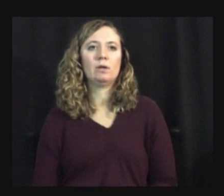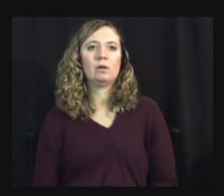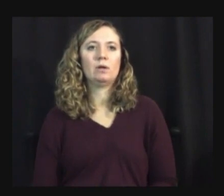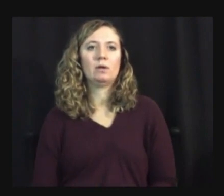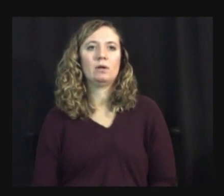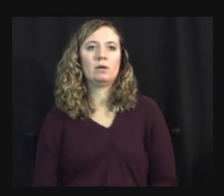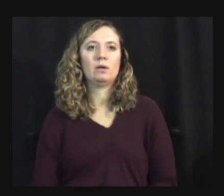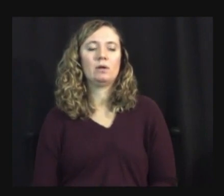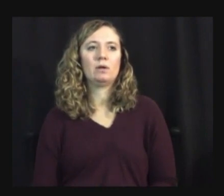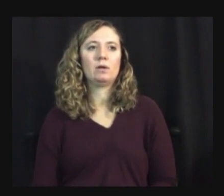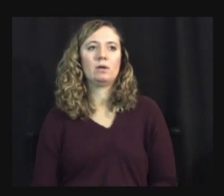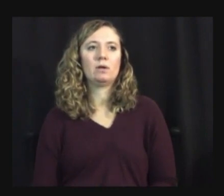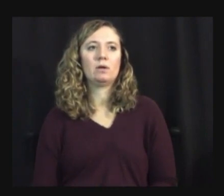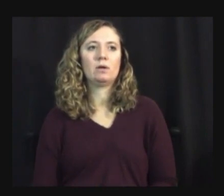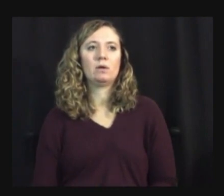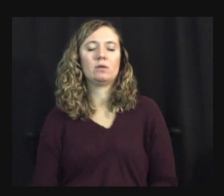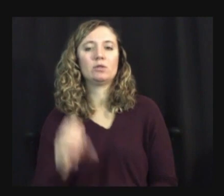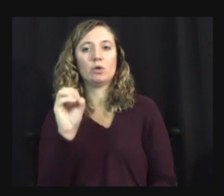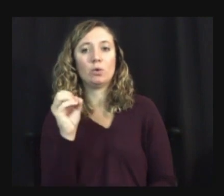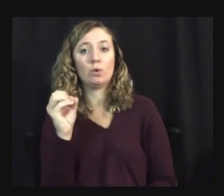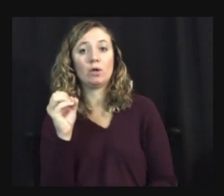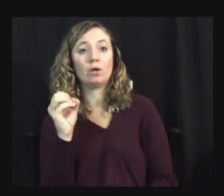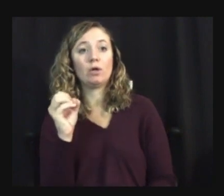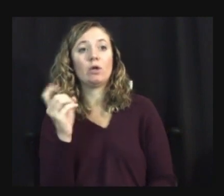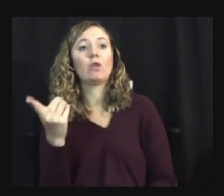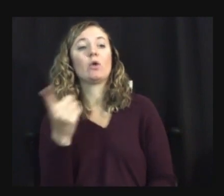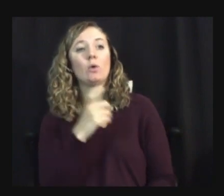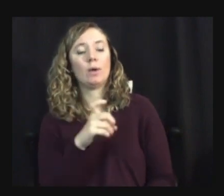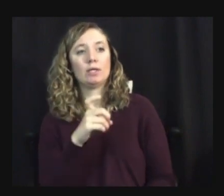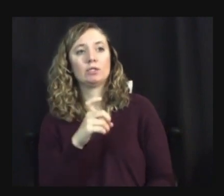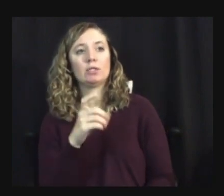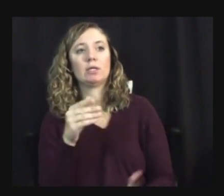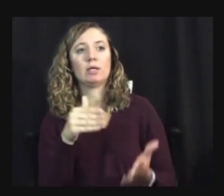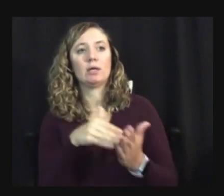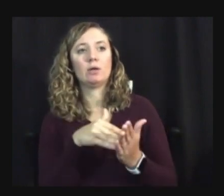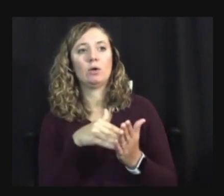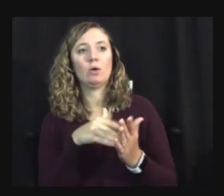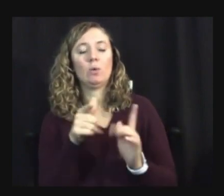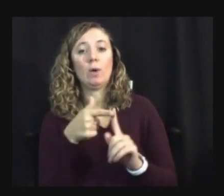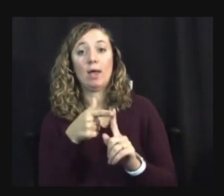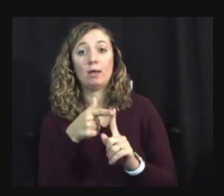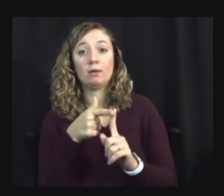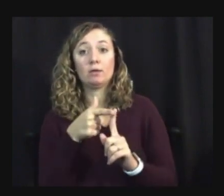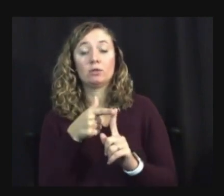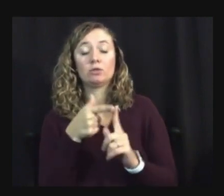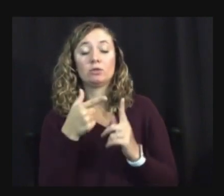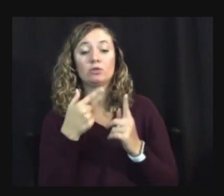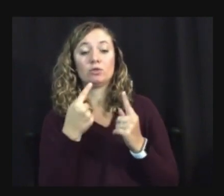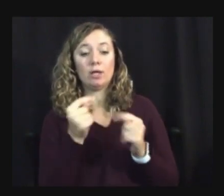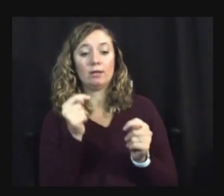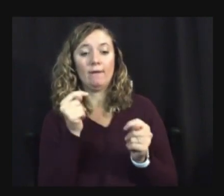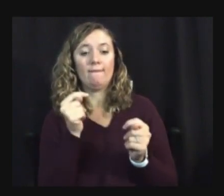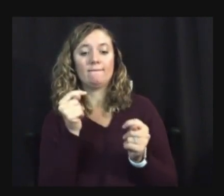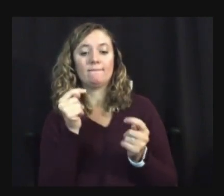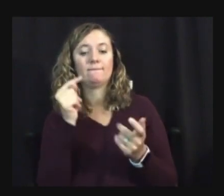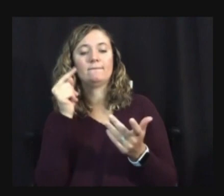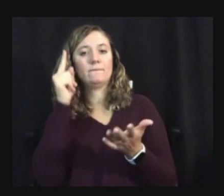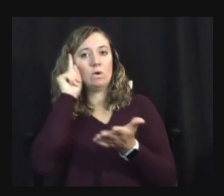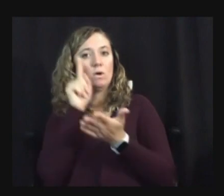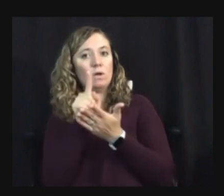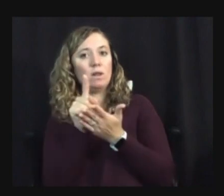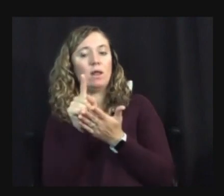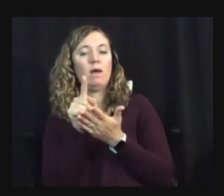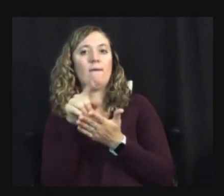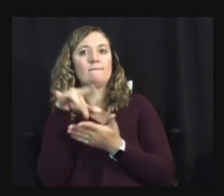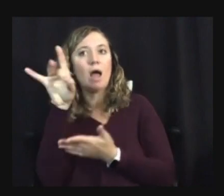T is asking. Okay, so T, here's the question. When it comes to finding love for individuals who still need a lot